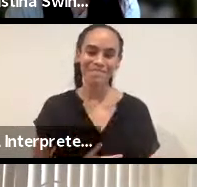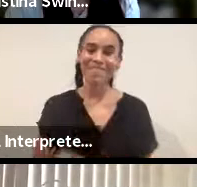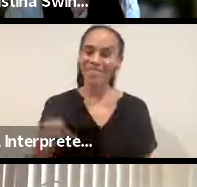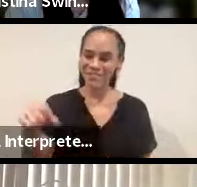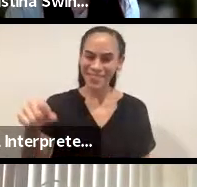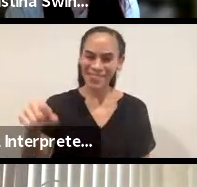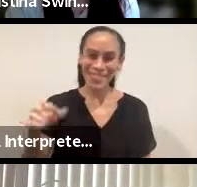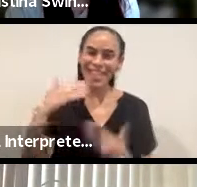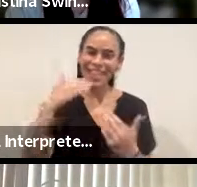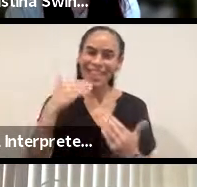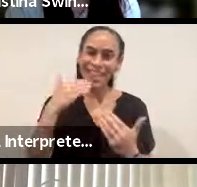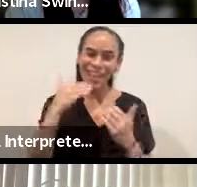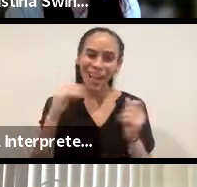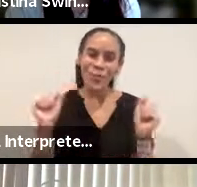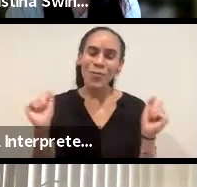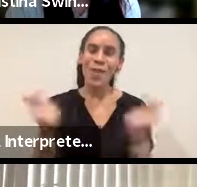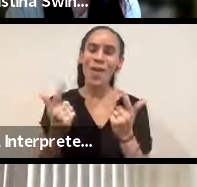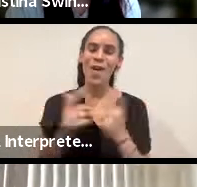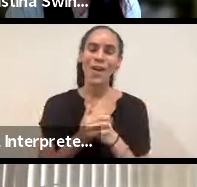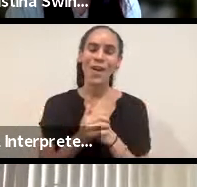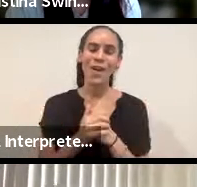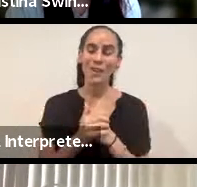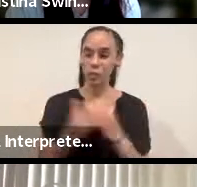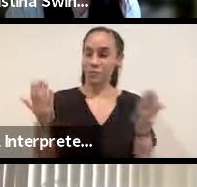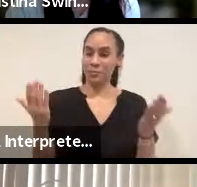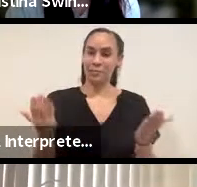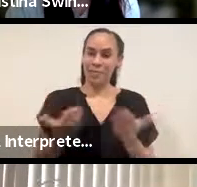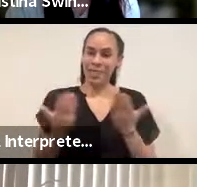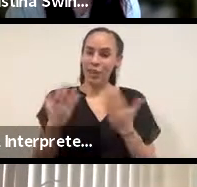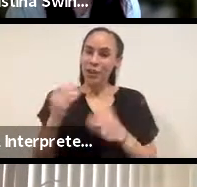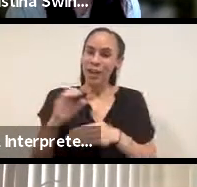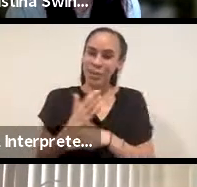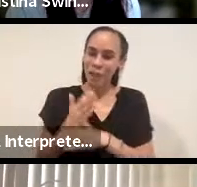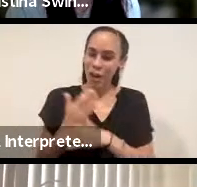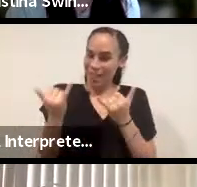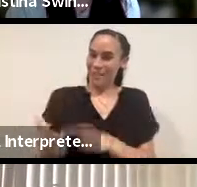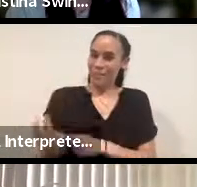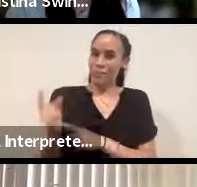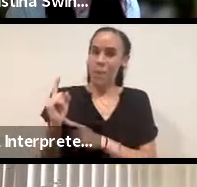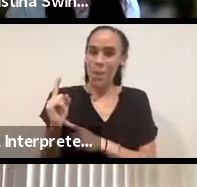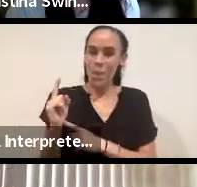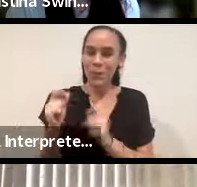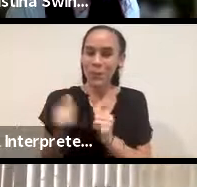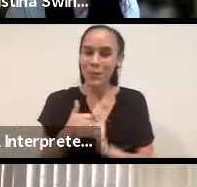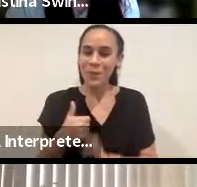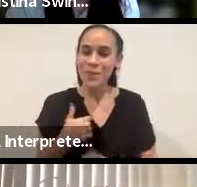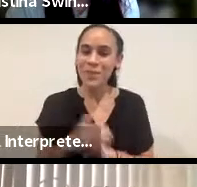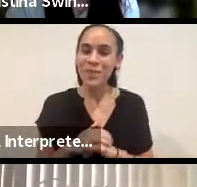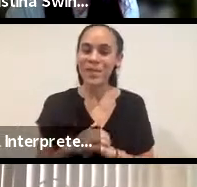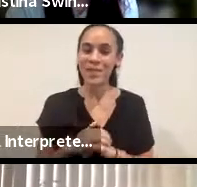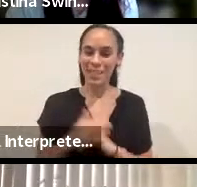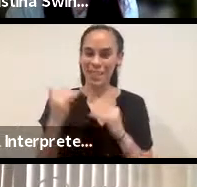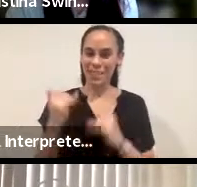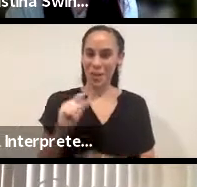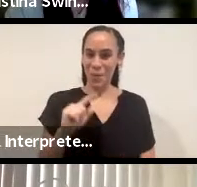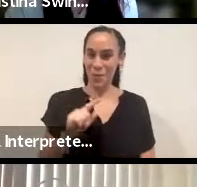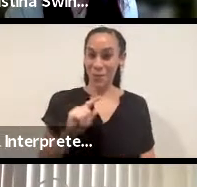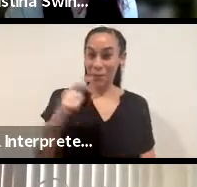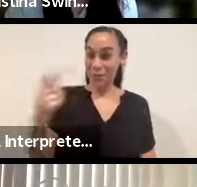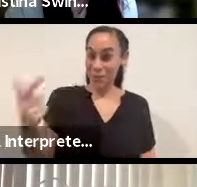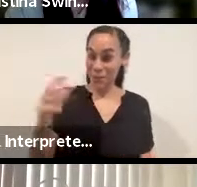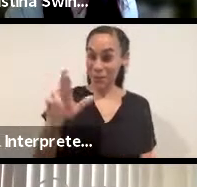Yeah, thank you all again for being here and sharing this moment with me. And I'm going to pass it off again to